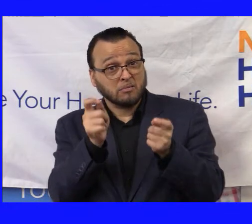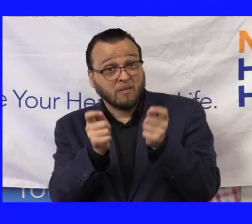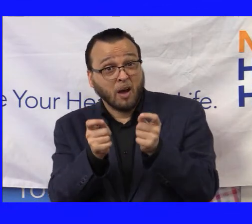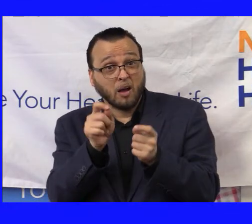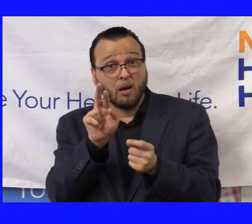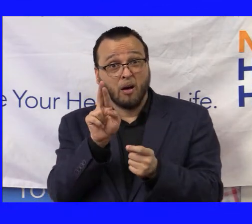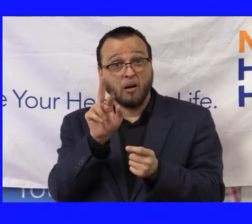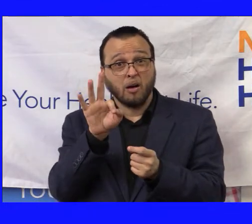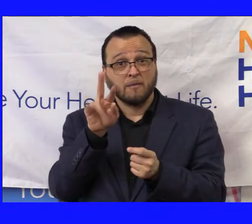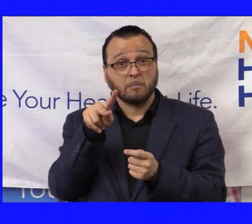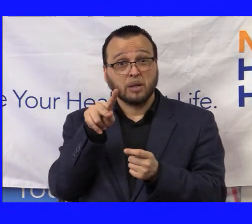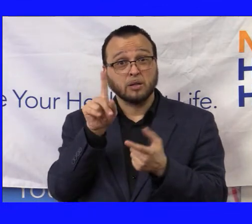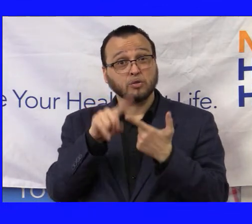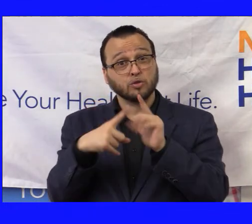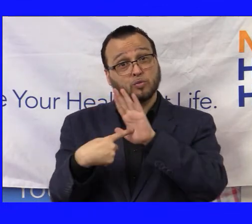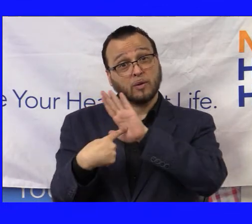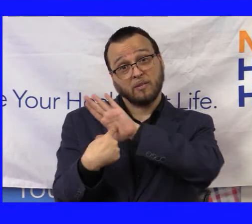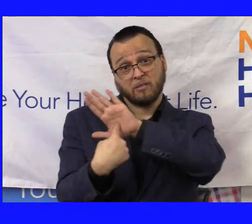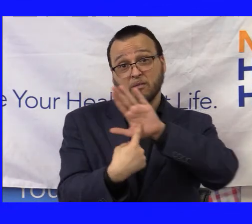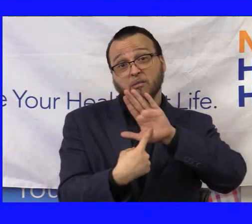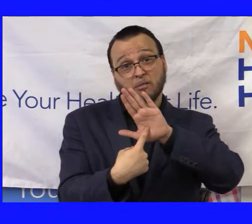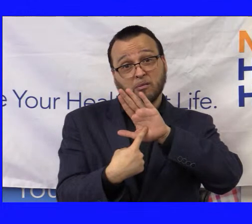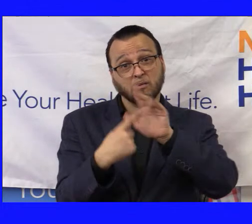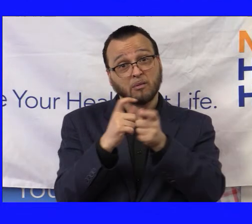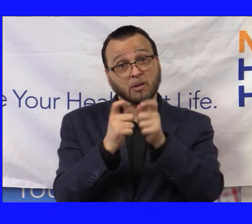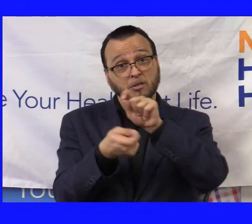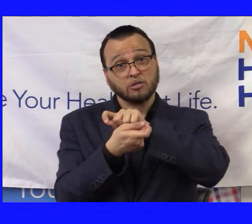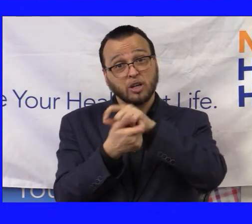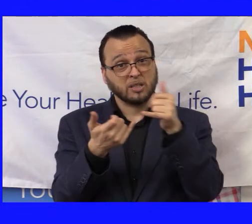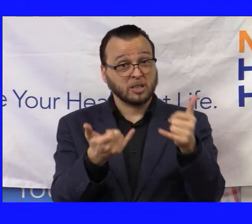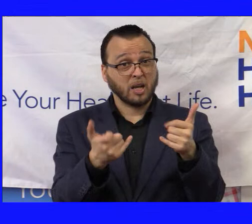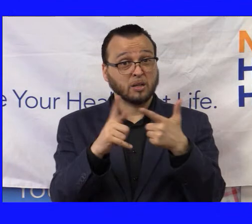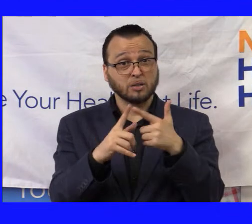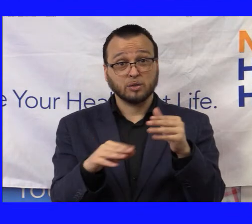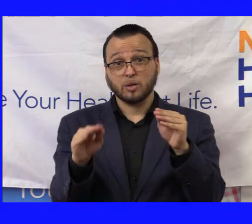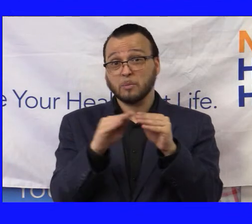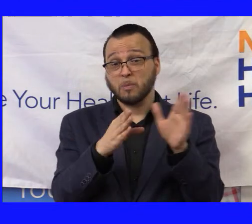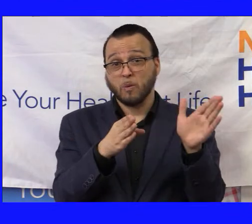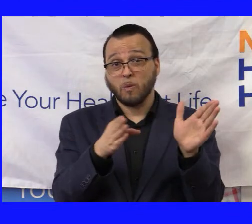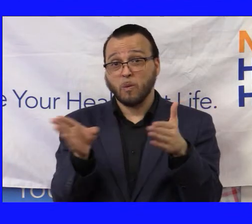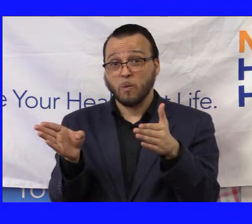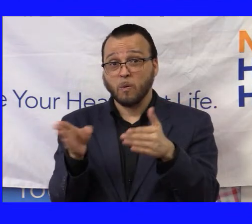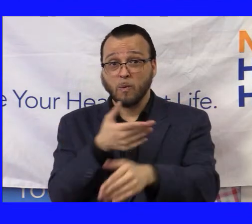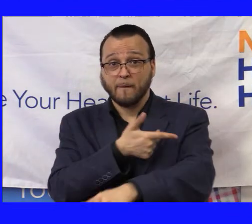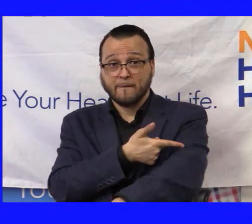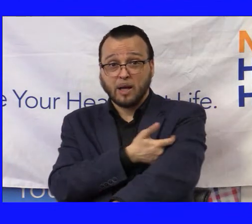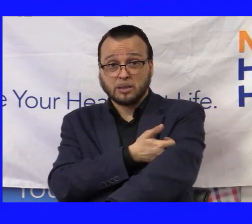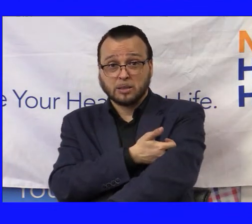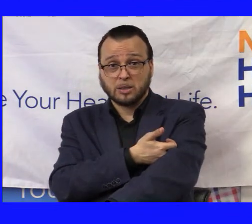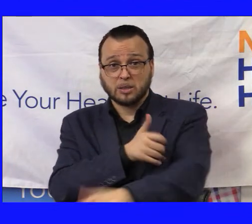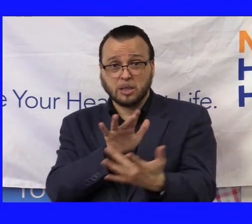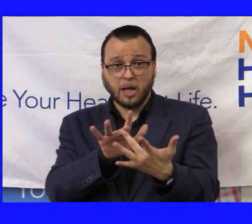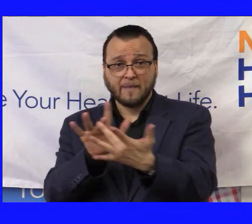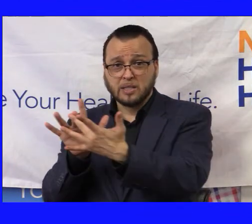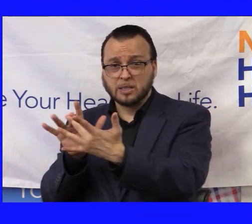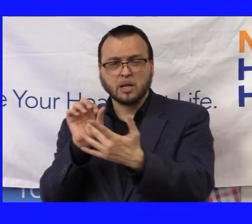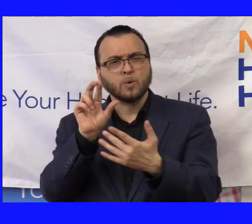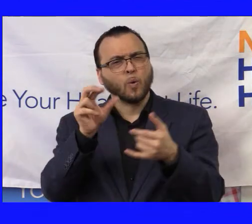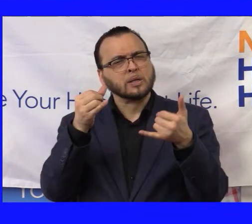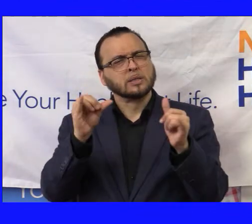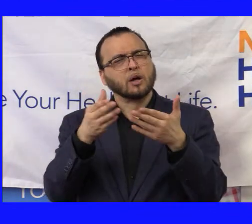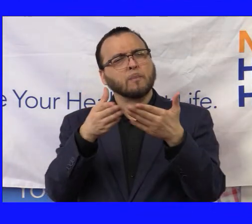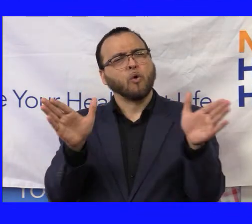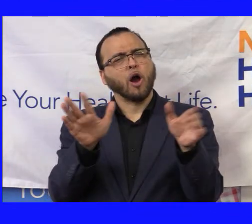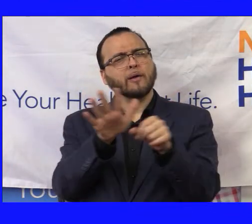reflect the change now to more of the vaccine canvassing, or is it broad enough to just